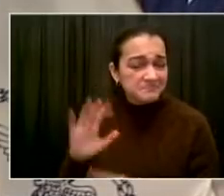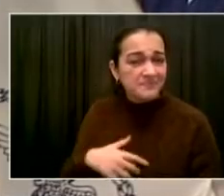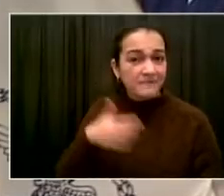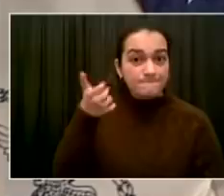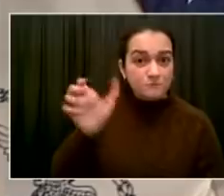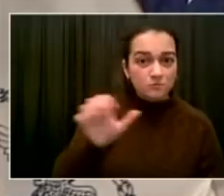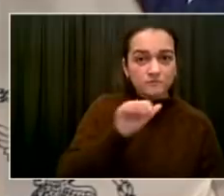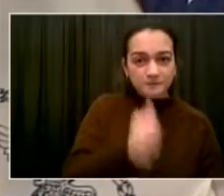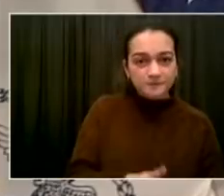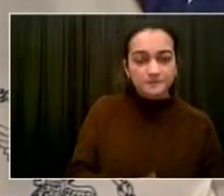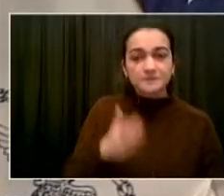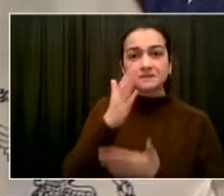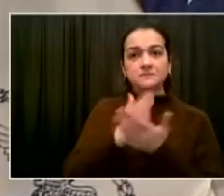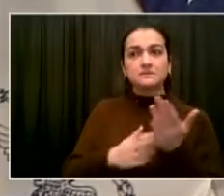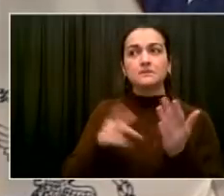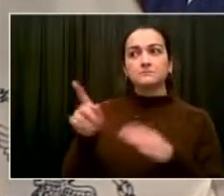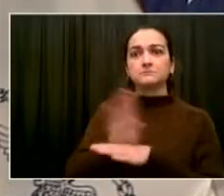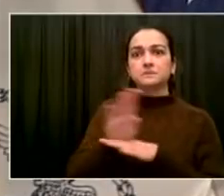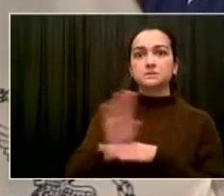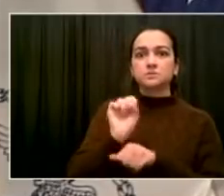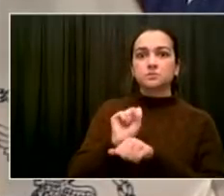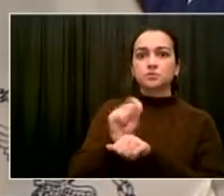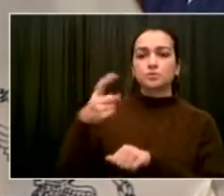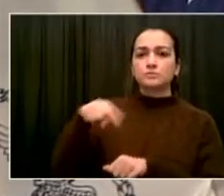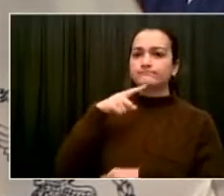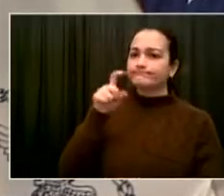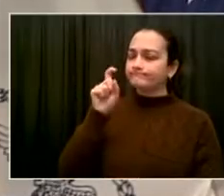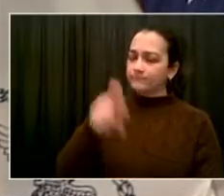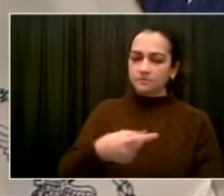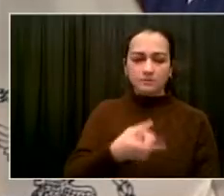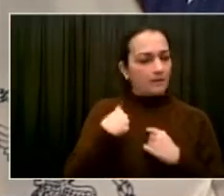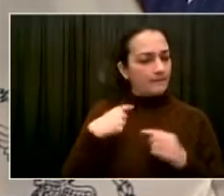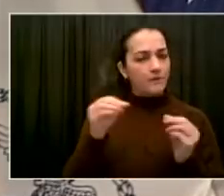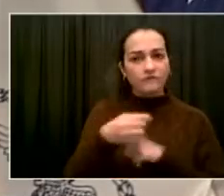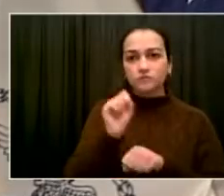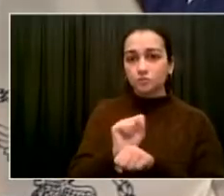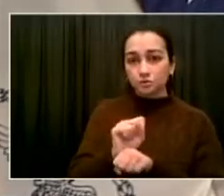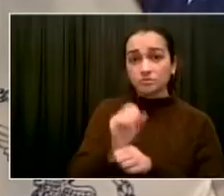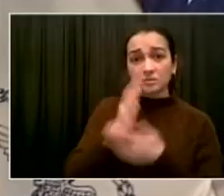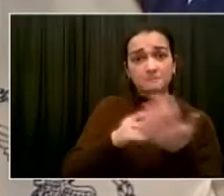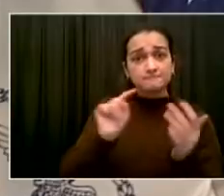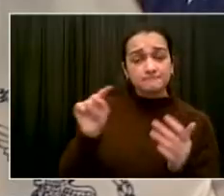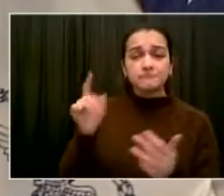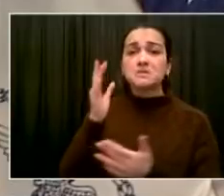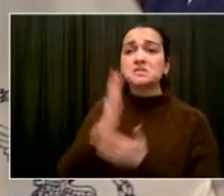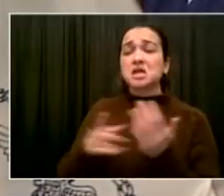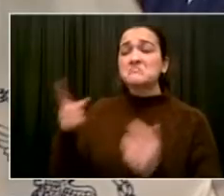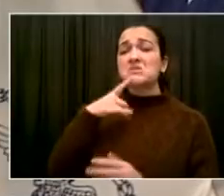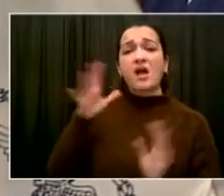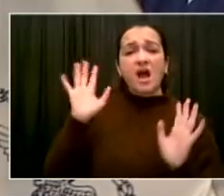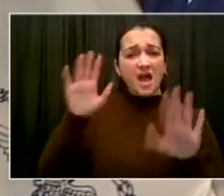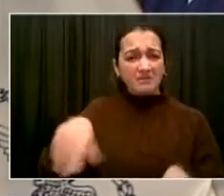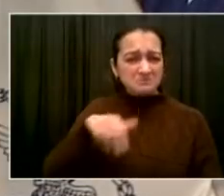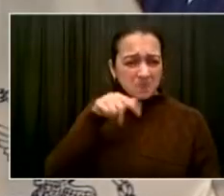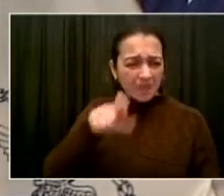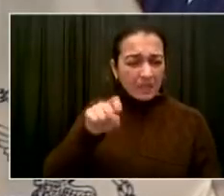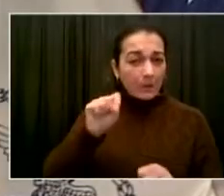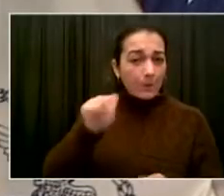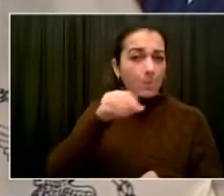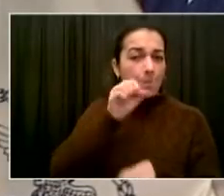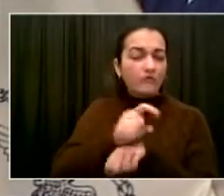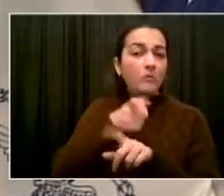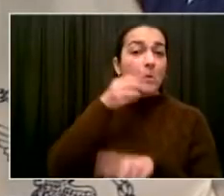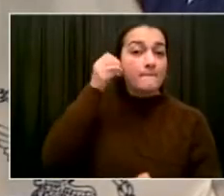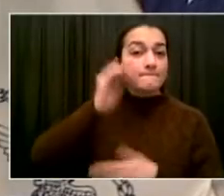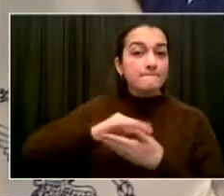decided to go remote or have stayed remote. I want to respect them all. What I recognize fully is this is going to be a temporary reality. I've been